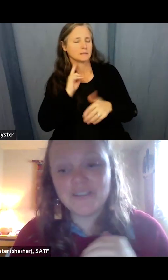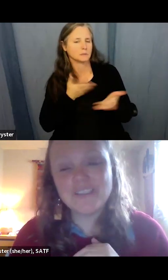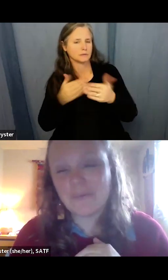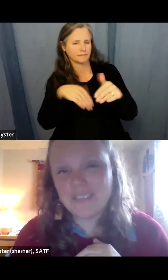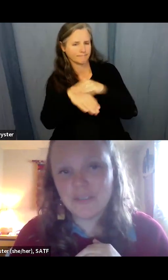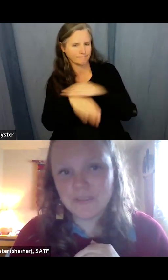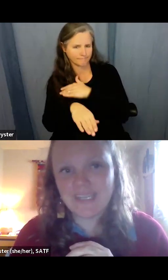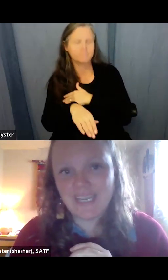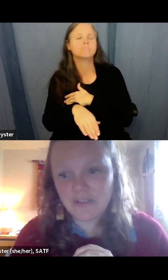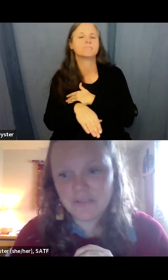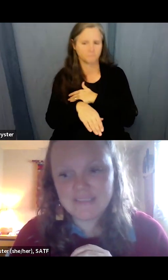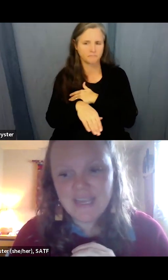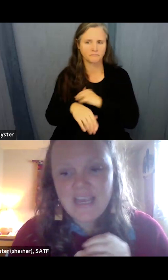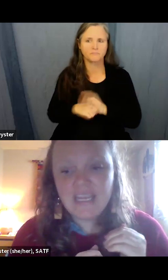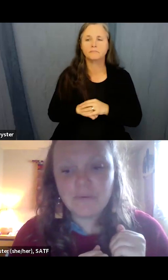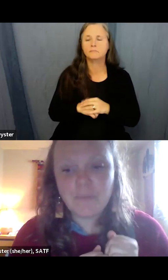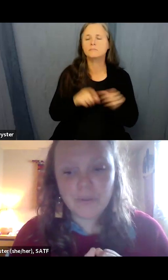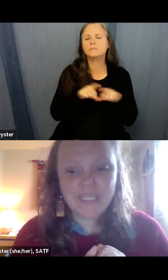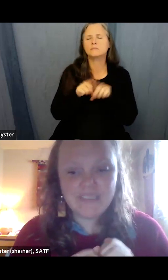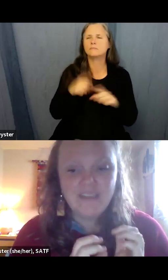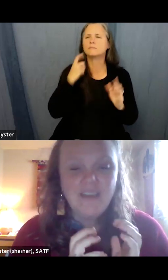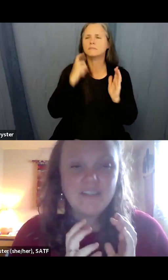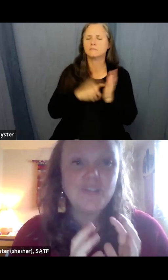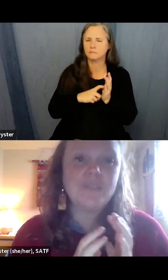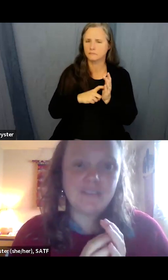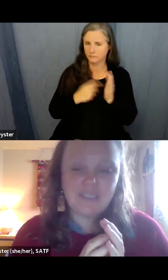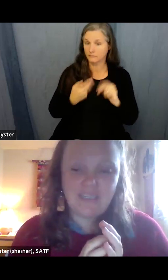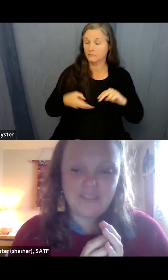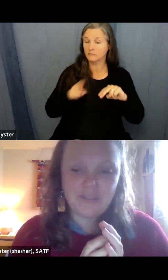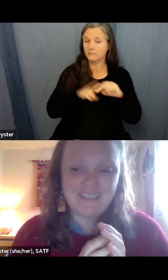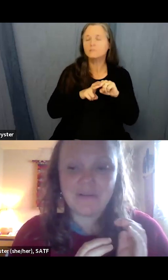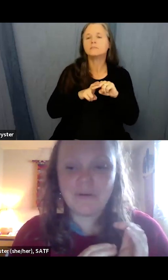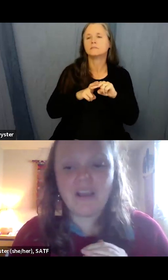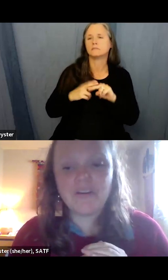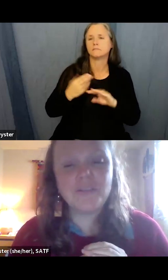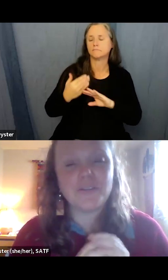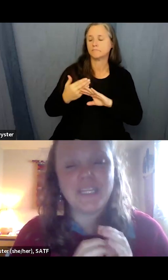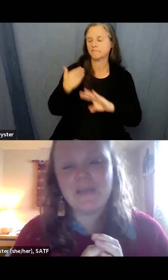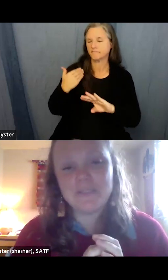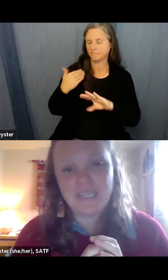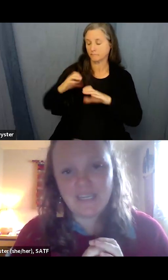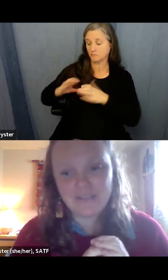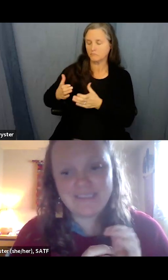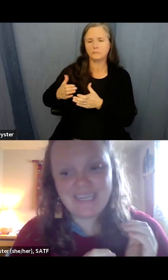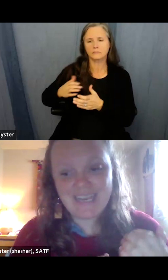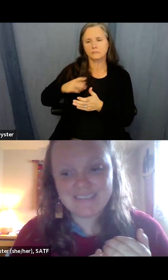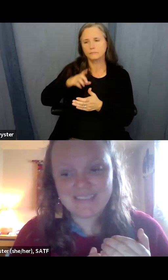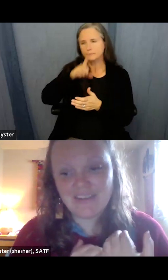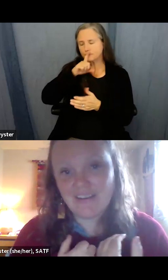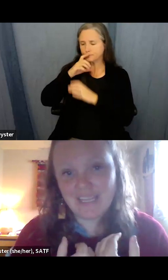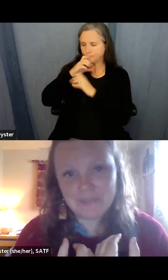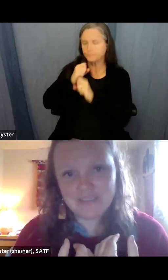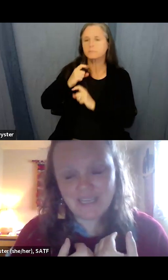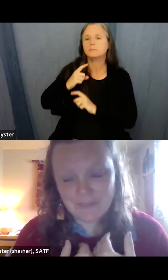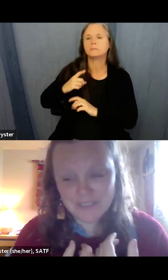a 122% increase in reporting to Title IX officials and a 138% increase in